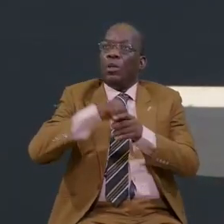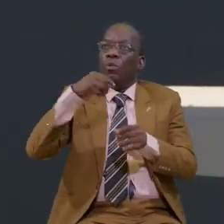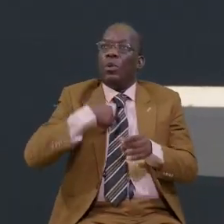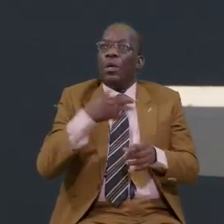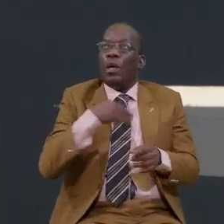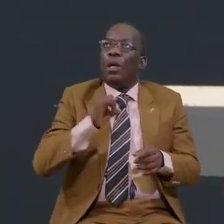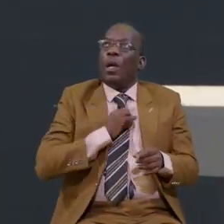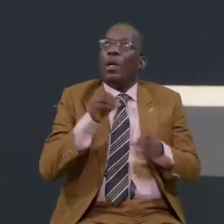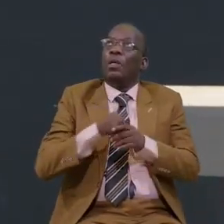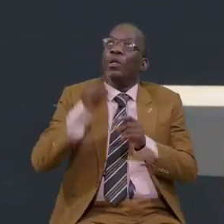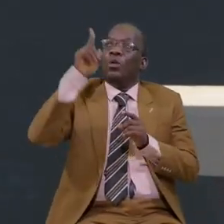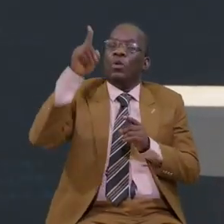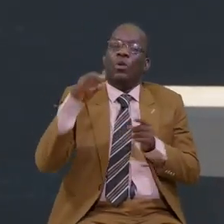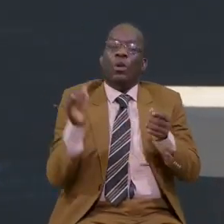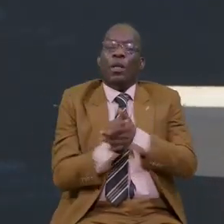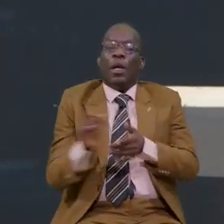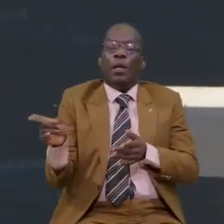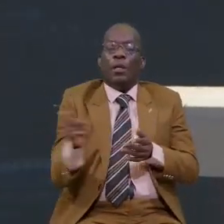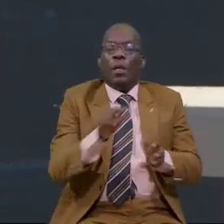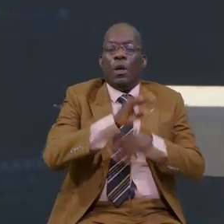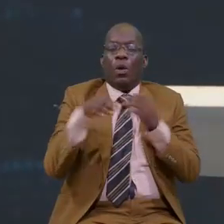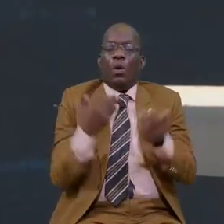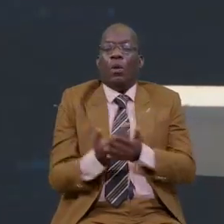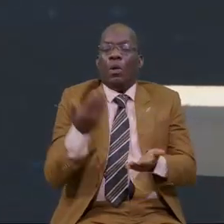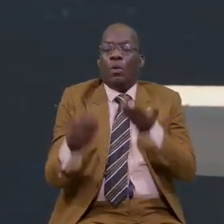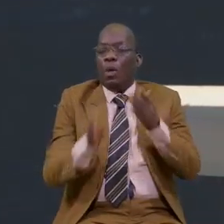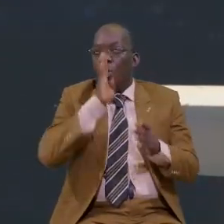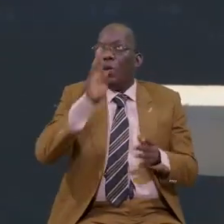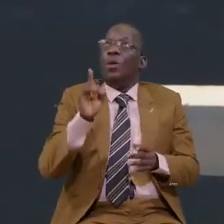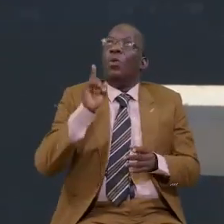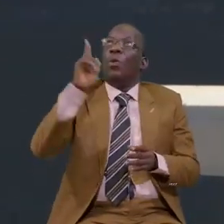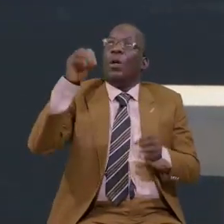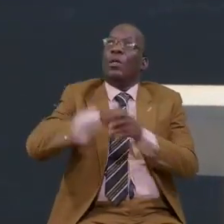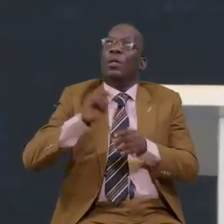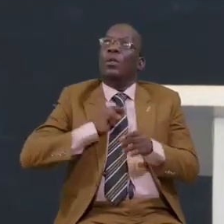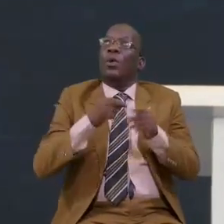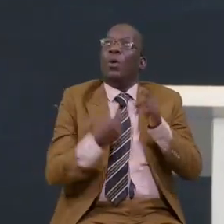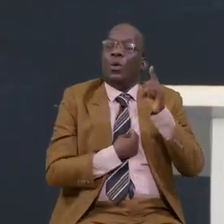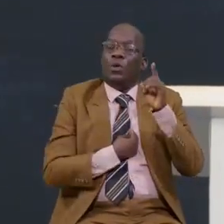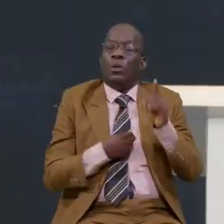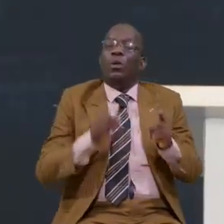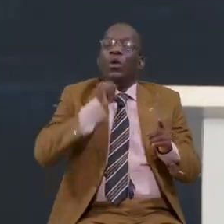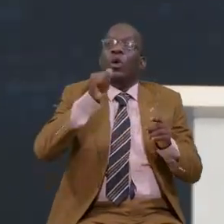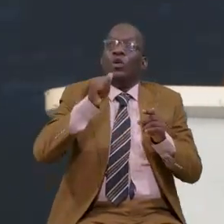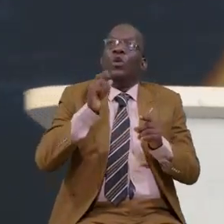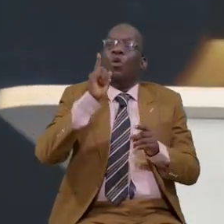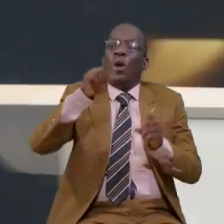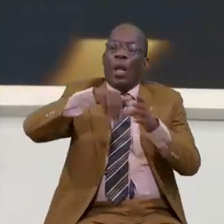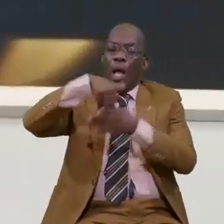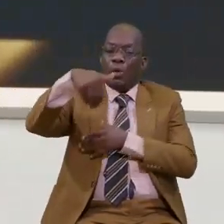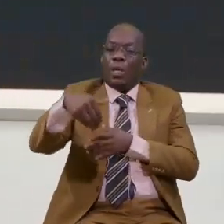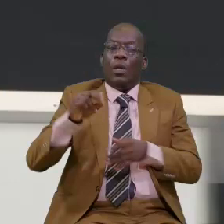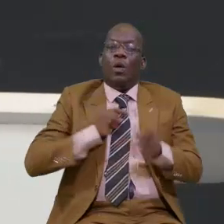also may be one in us. Not one outside us, one